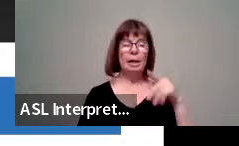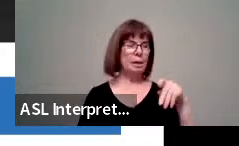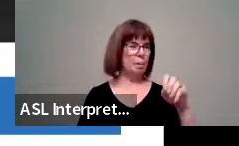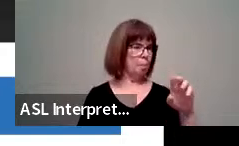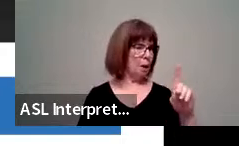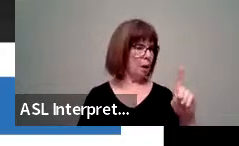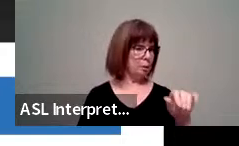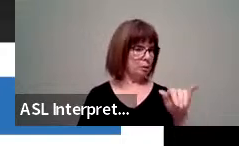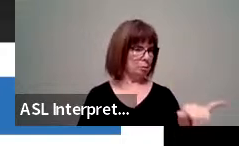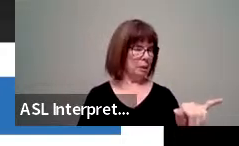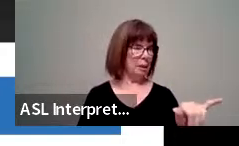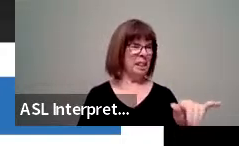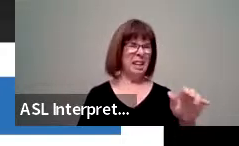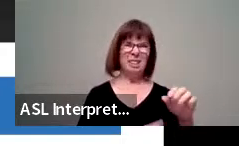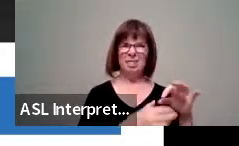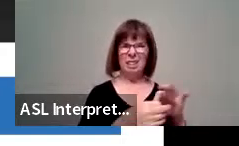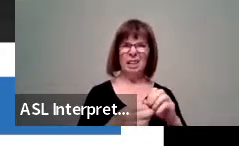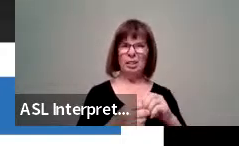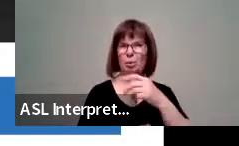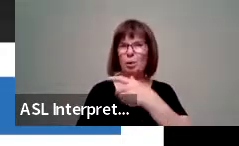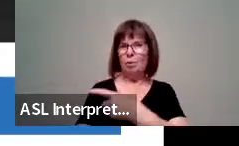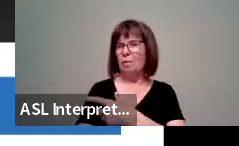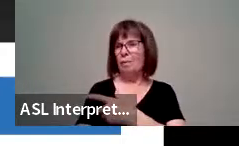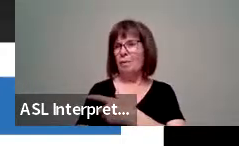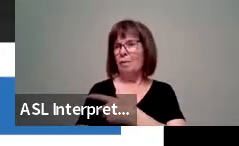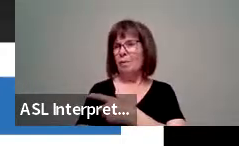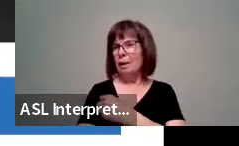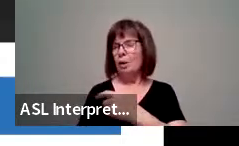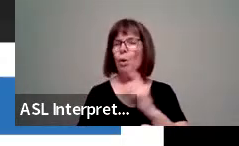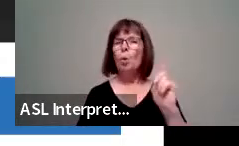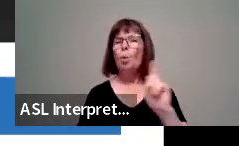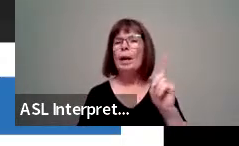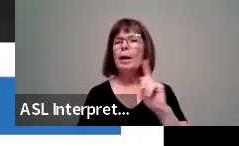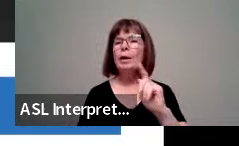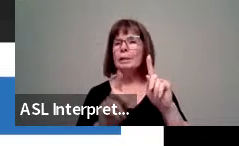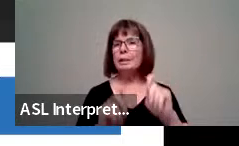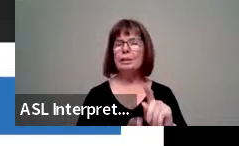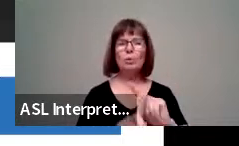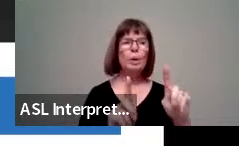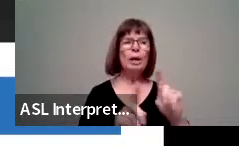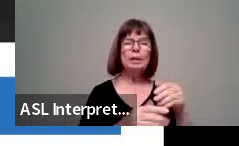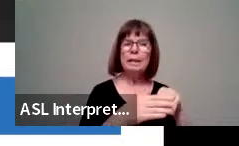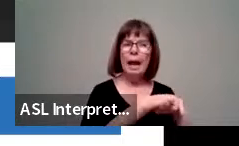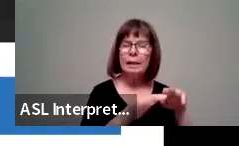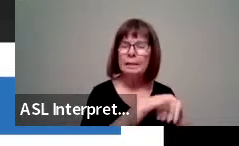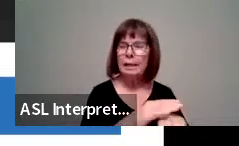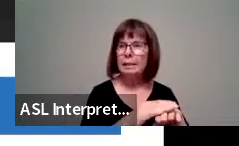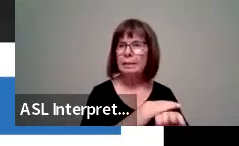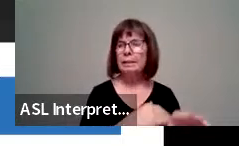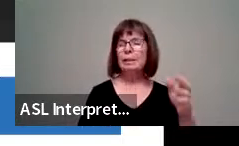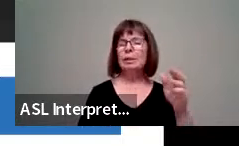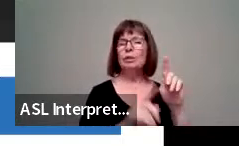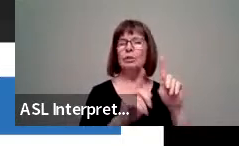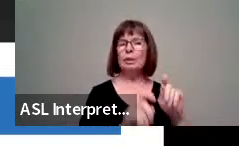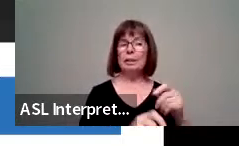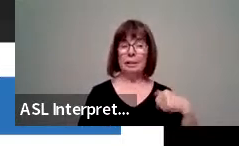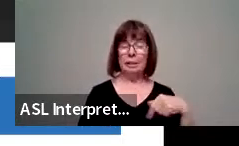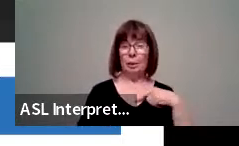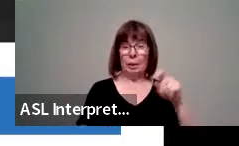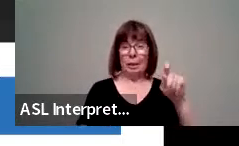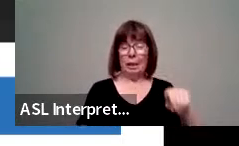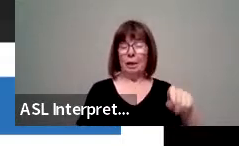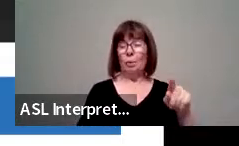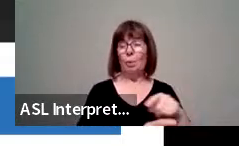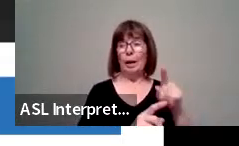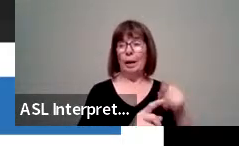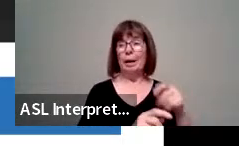nonetheless, like, where is testing? Where is access to testing? that we're going to need as things start